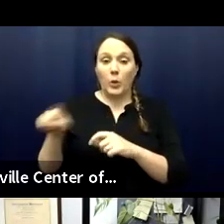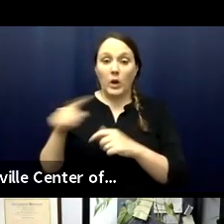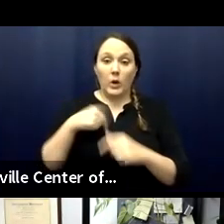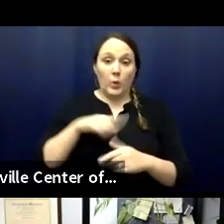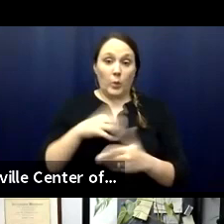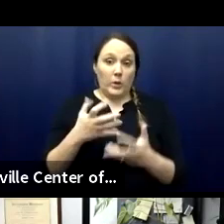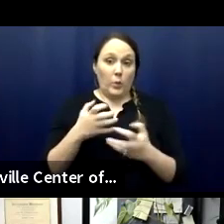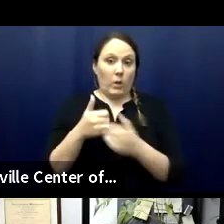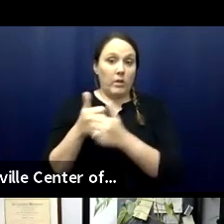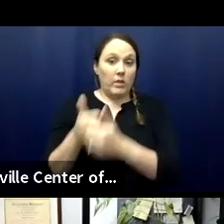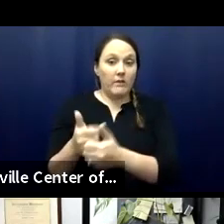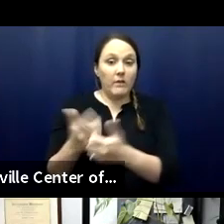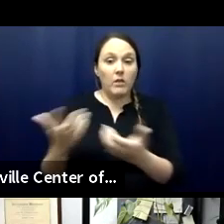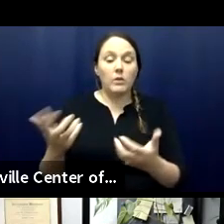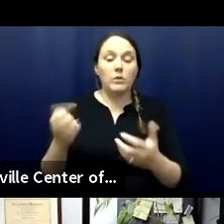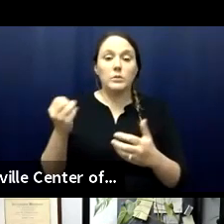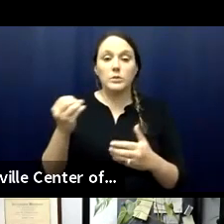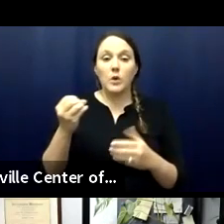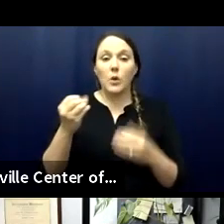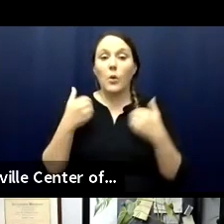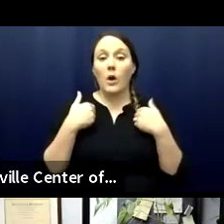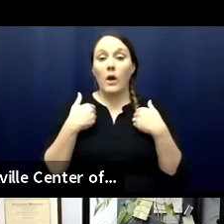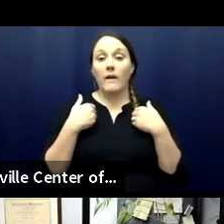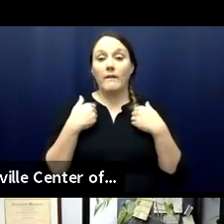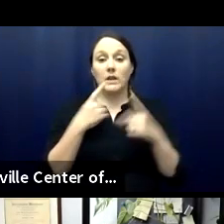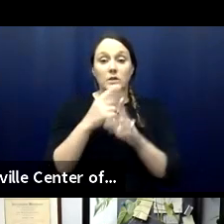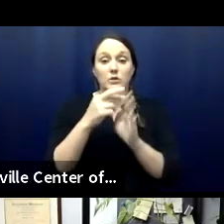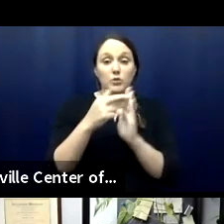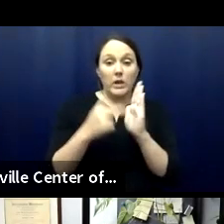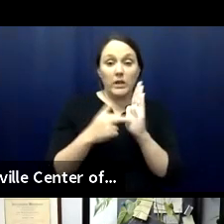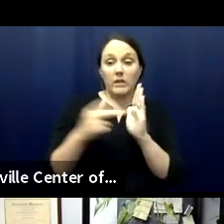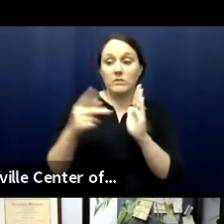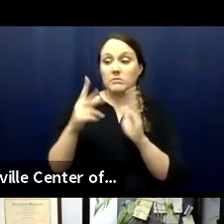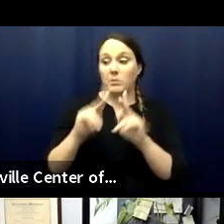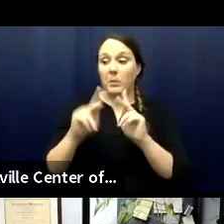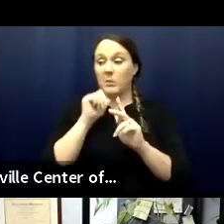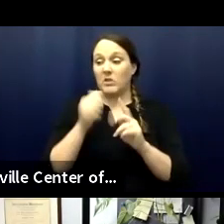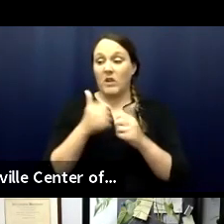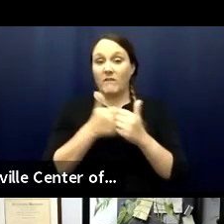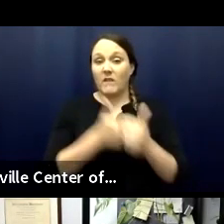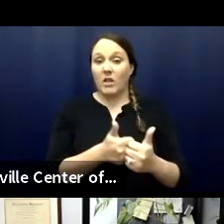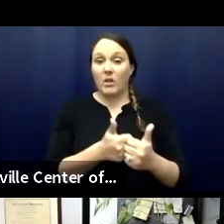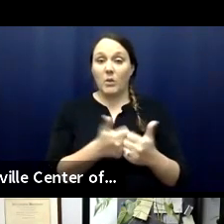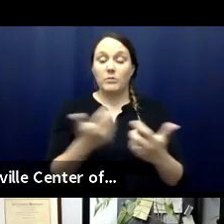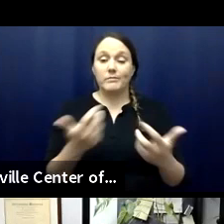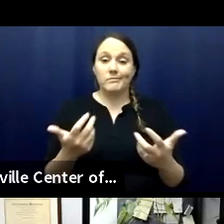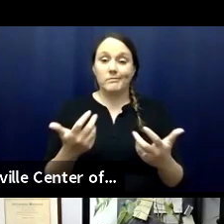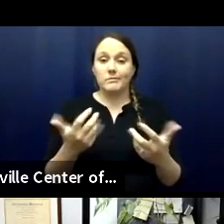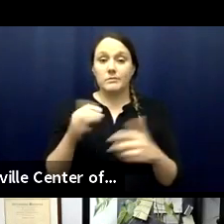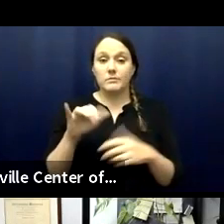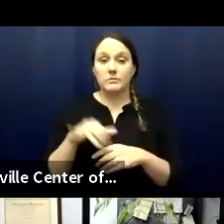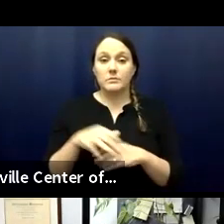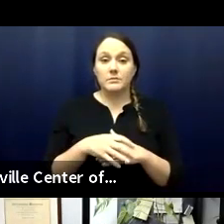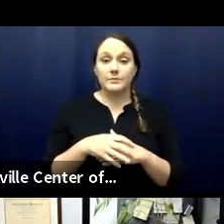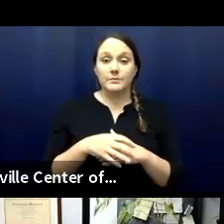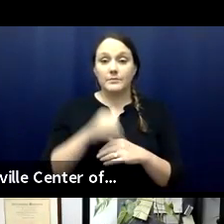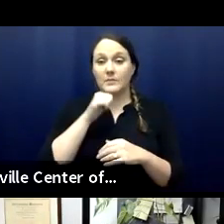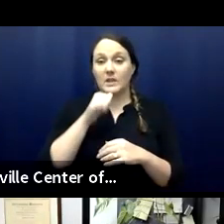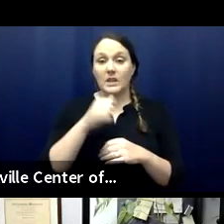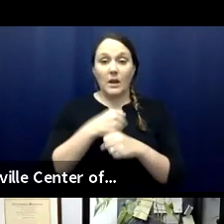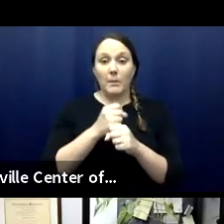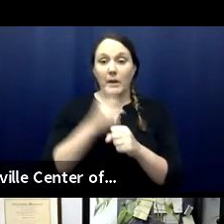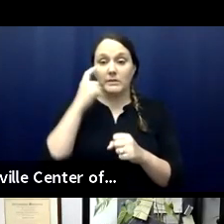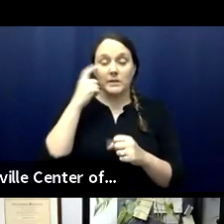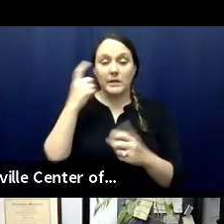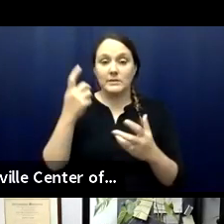follow it. So, you know, having a regulation that people aren't following is, it doesn't make a lot of